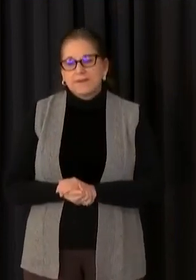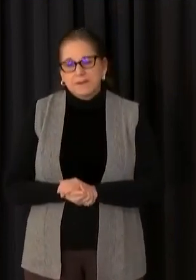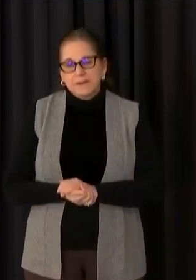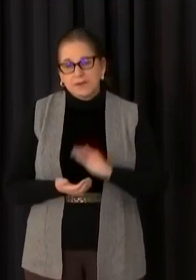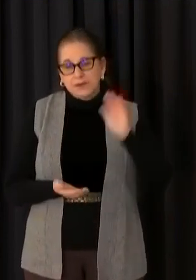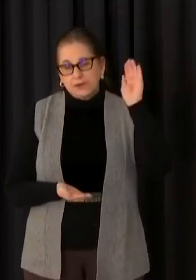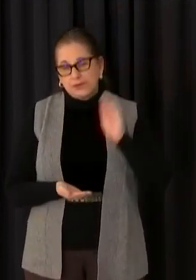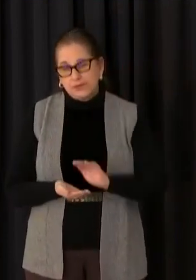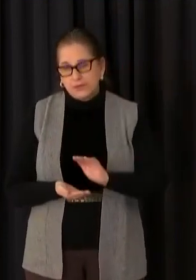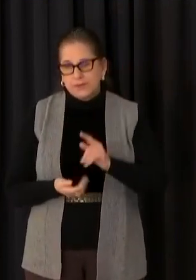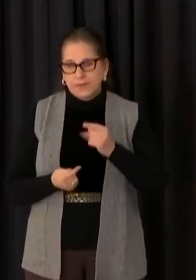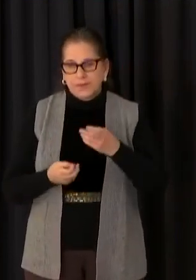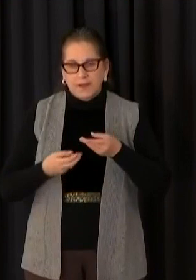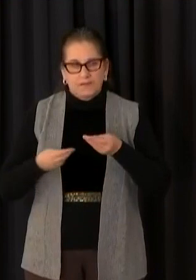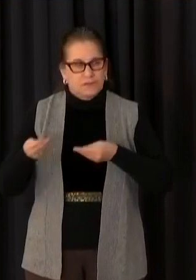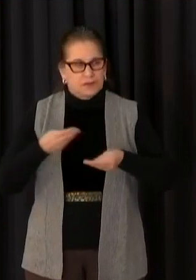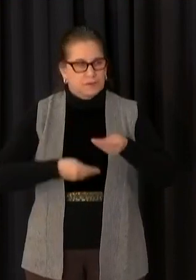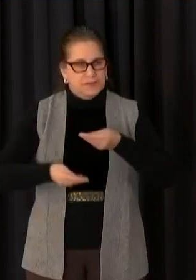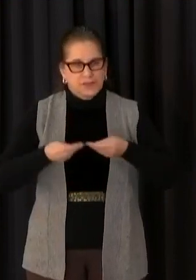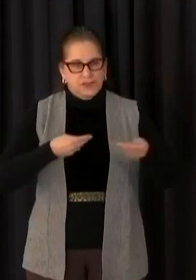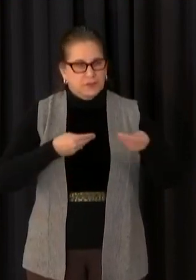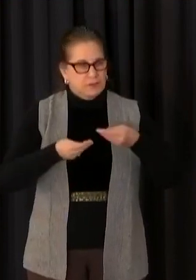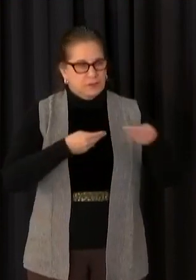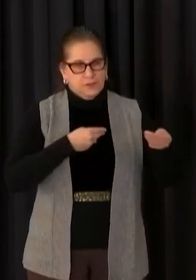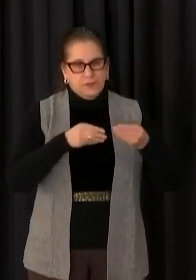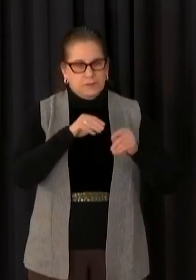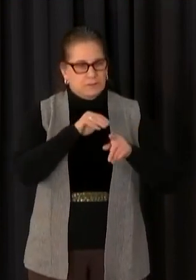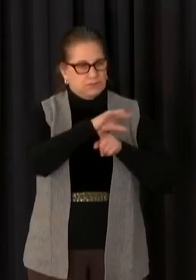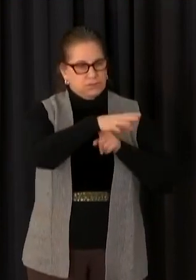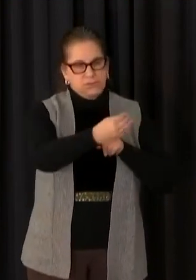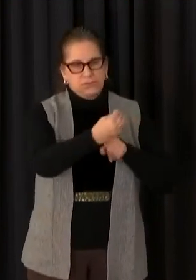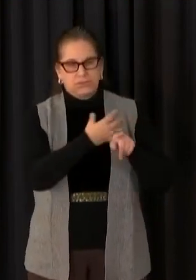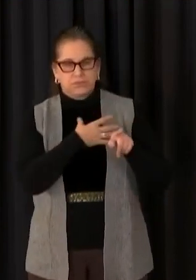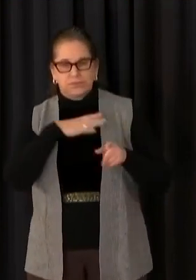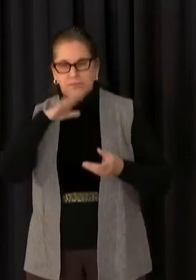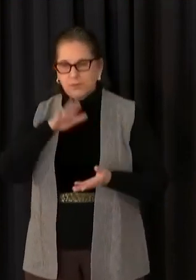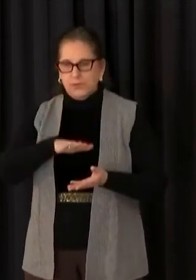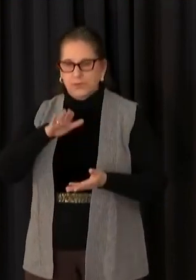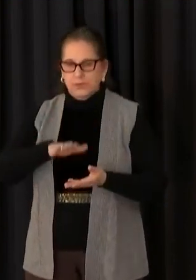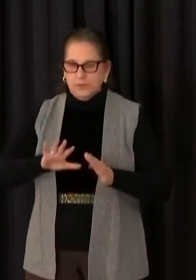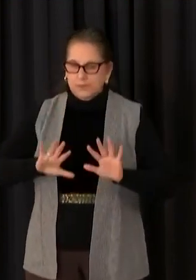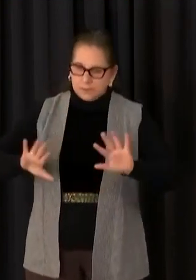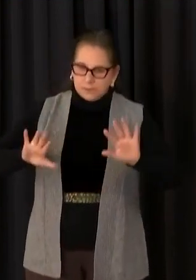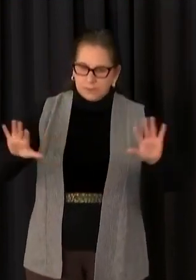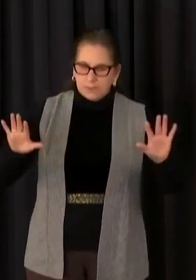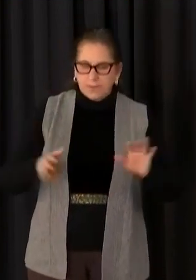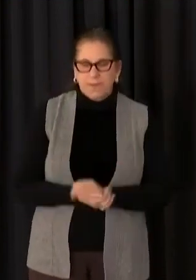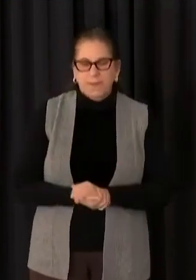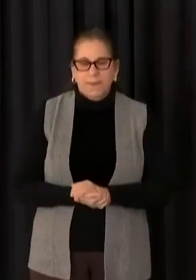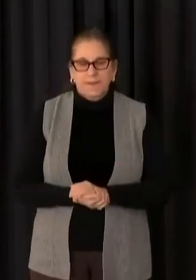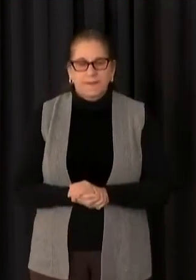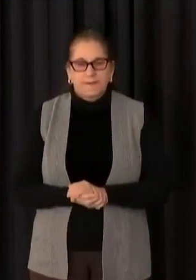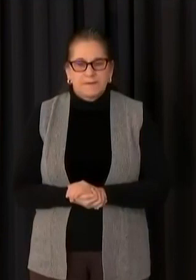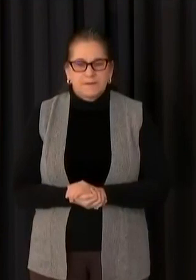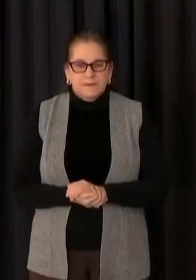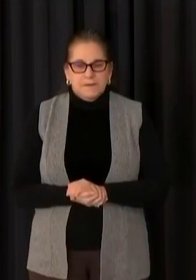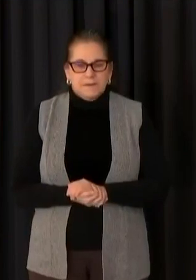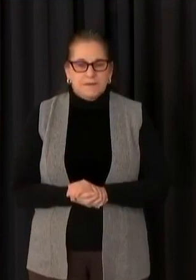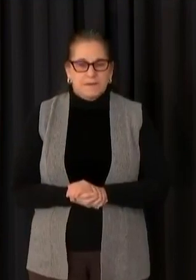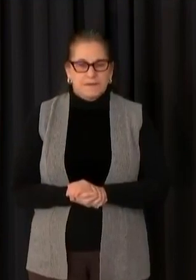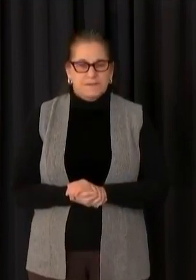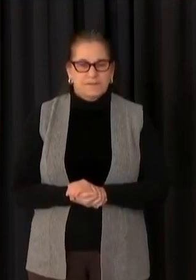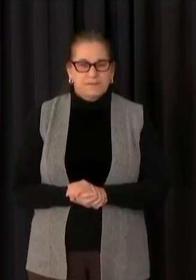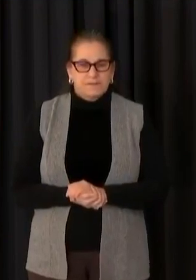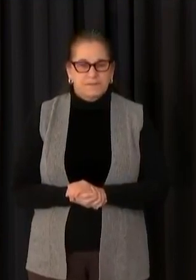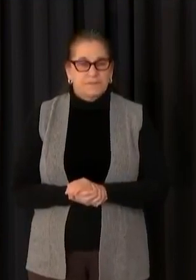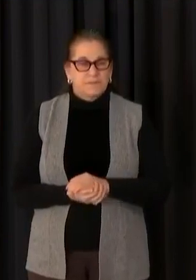reduced transmission. What we talk about with these variants is that they have a higher R0 or rate of transmission.